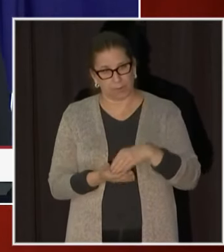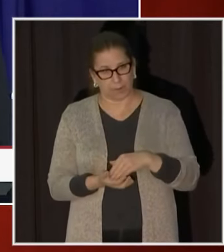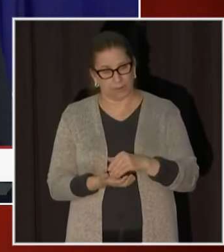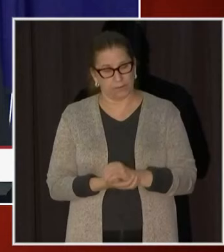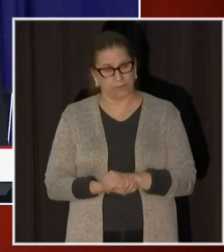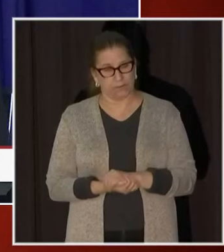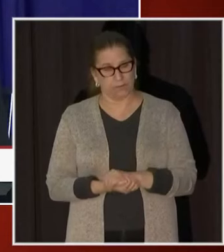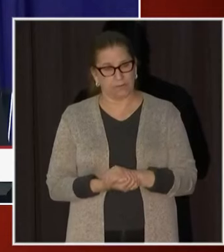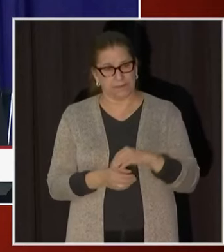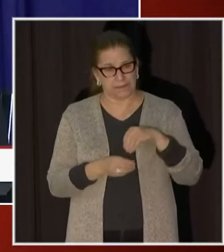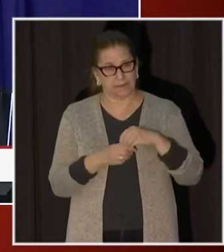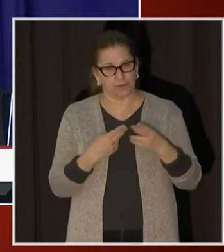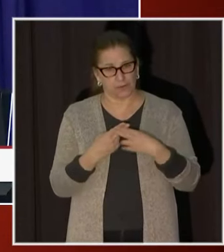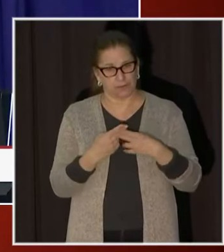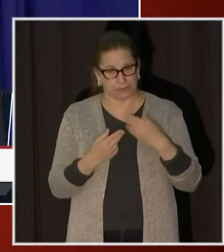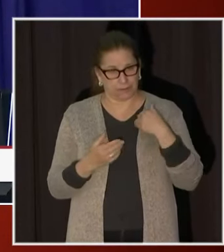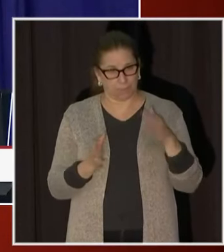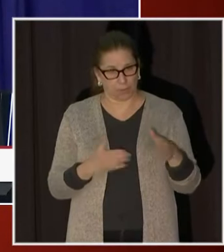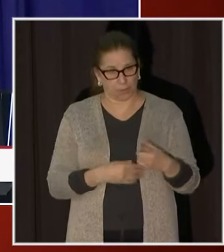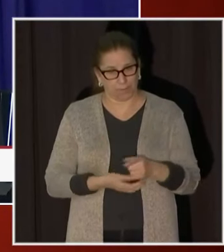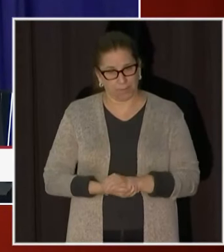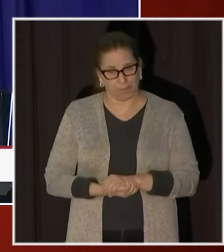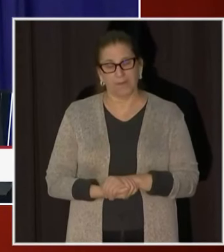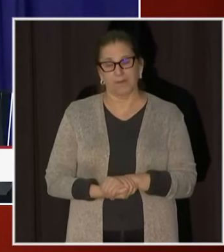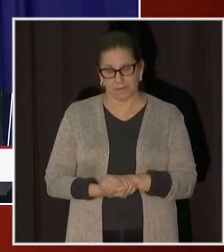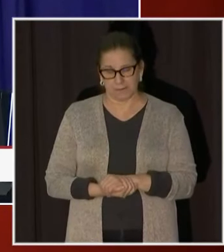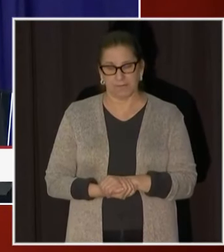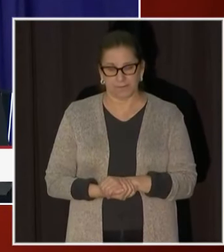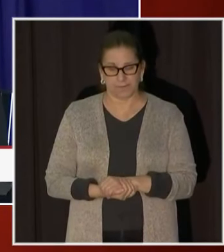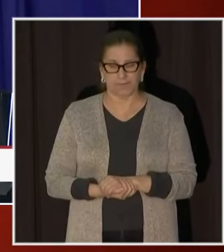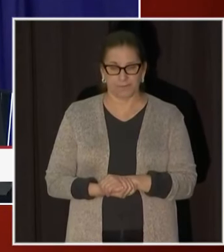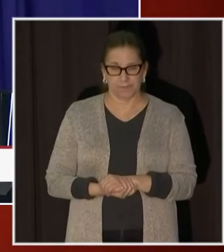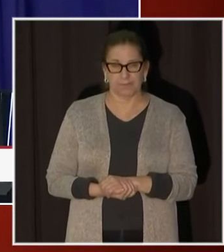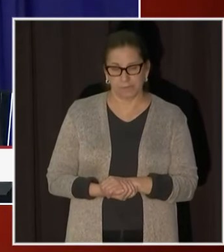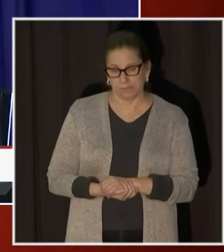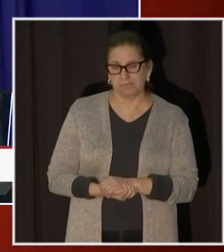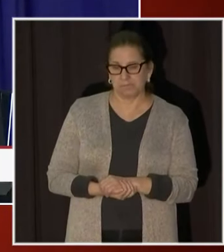Yes. We have currently